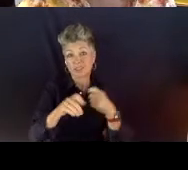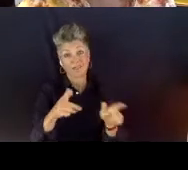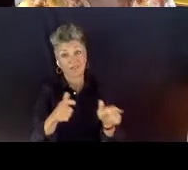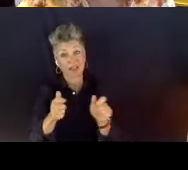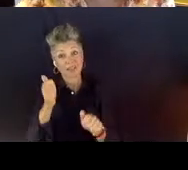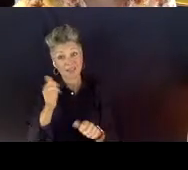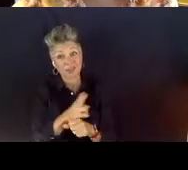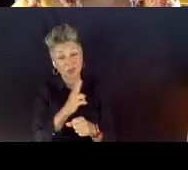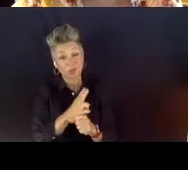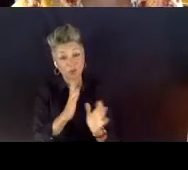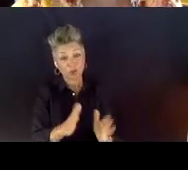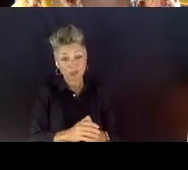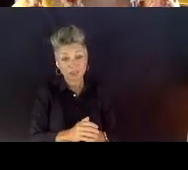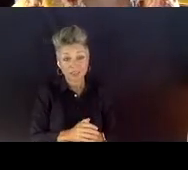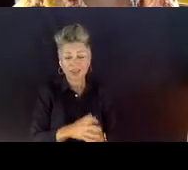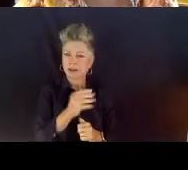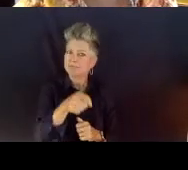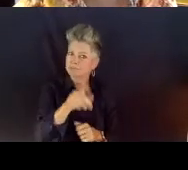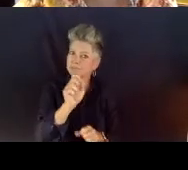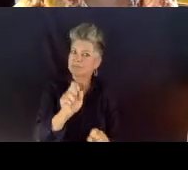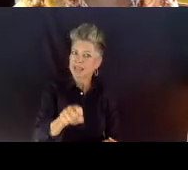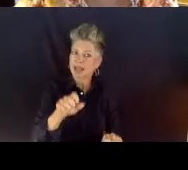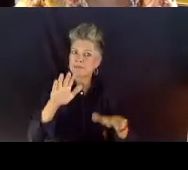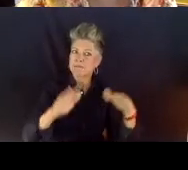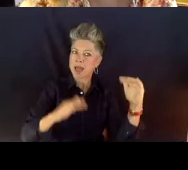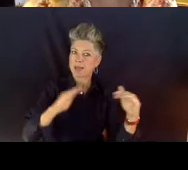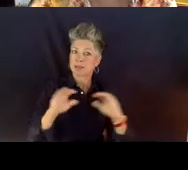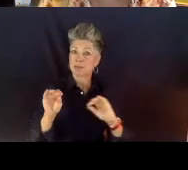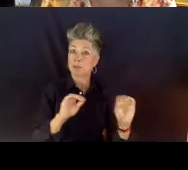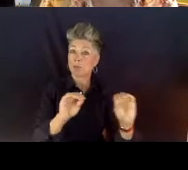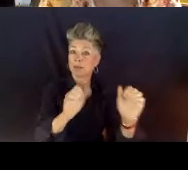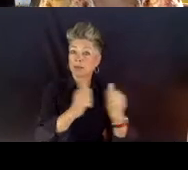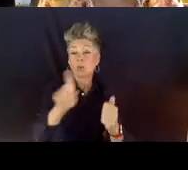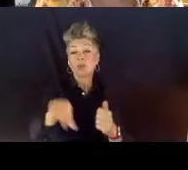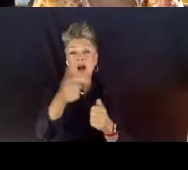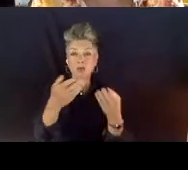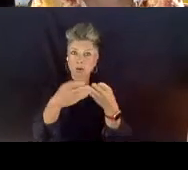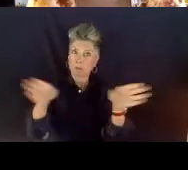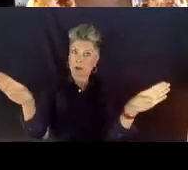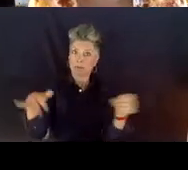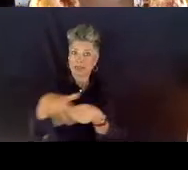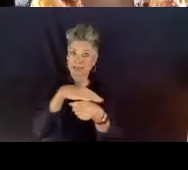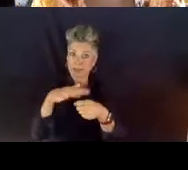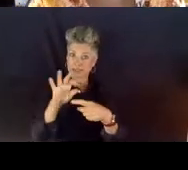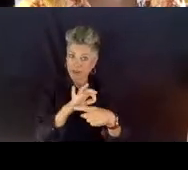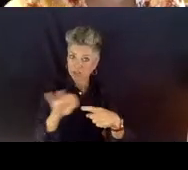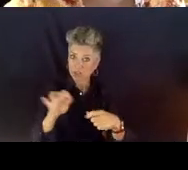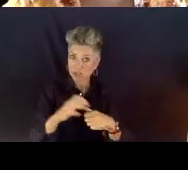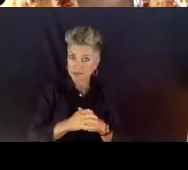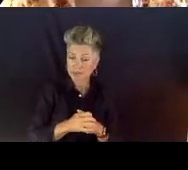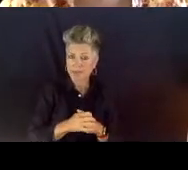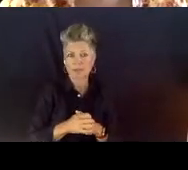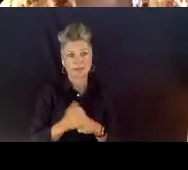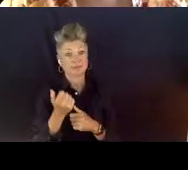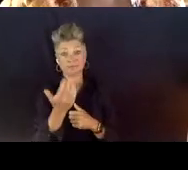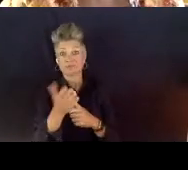users, can balance mobility with other public space functions, can serve as play space. These are